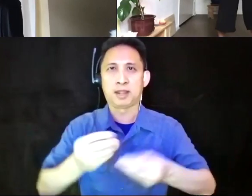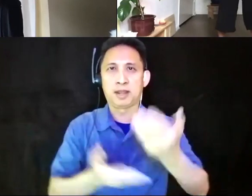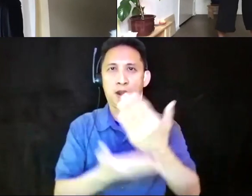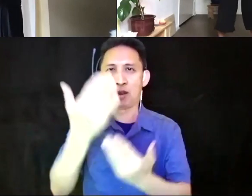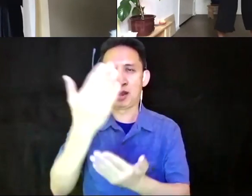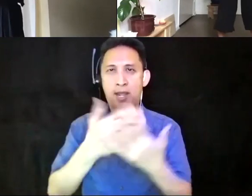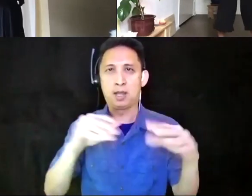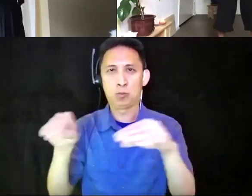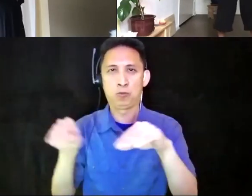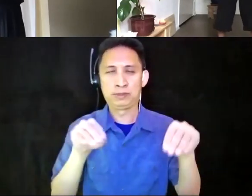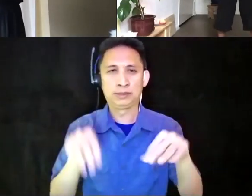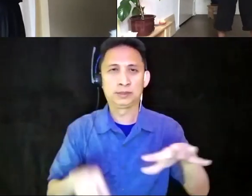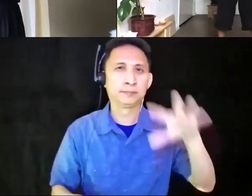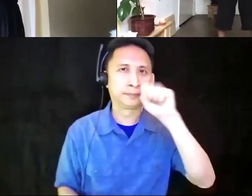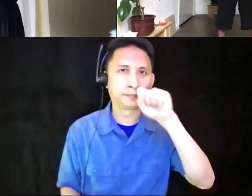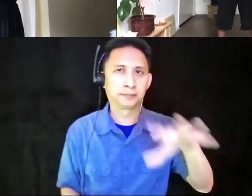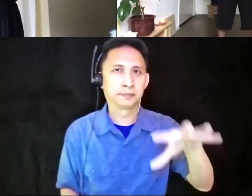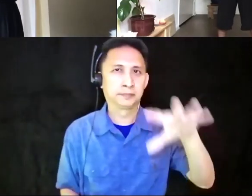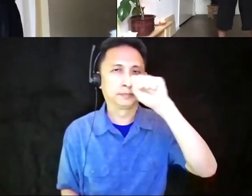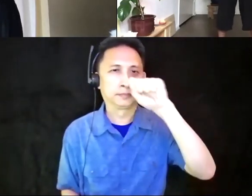In,